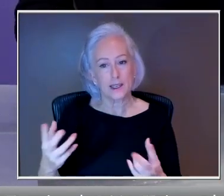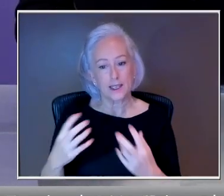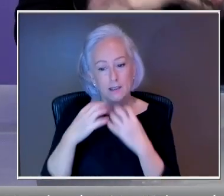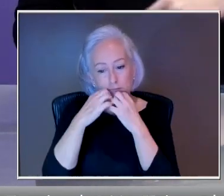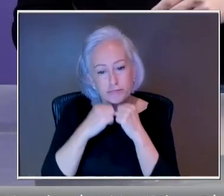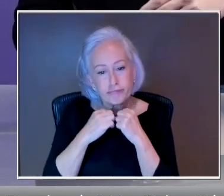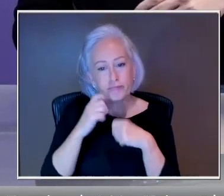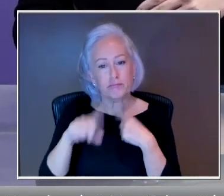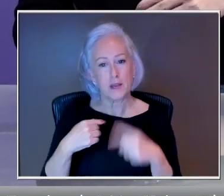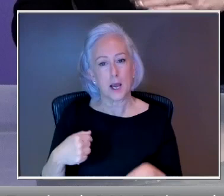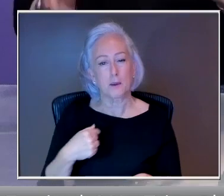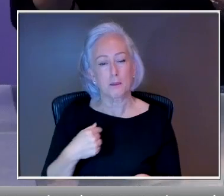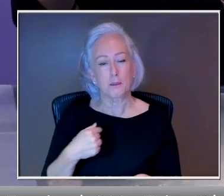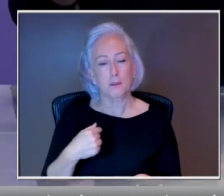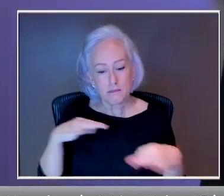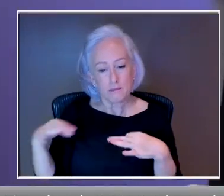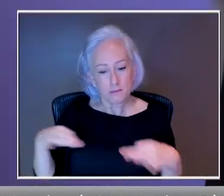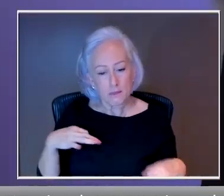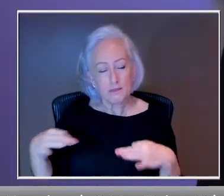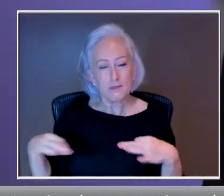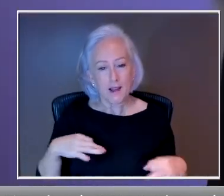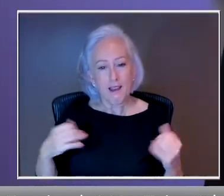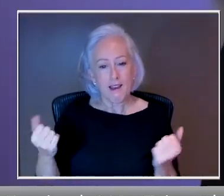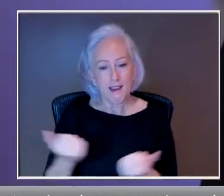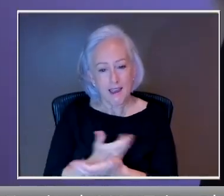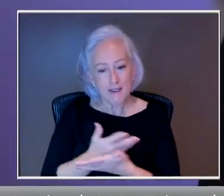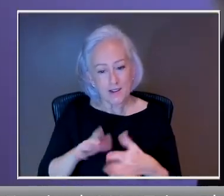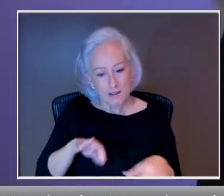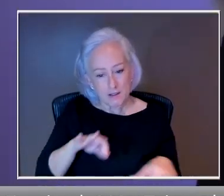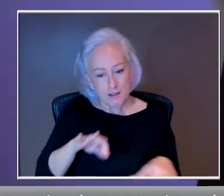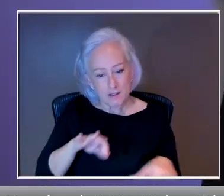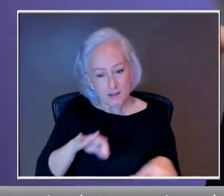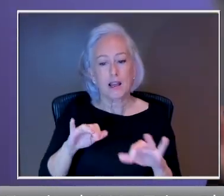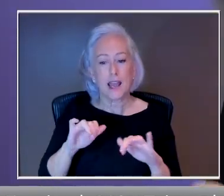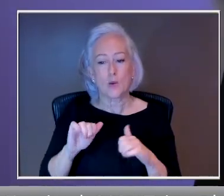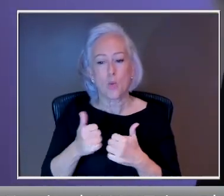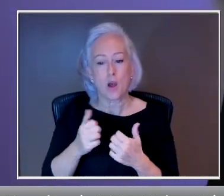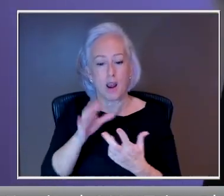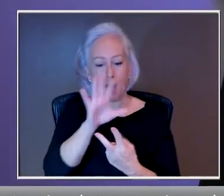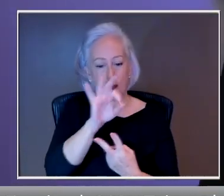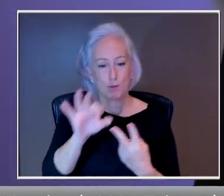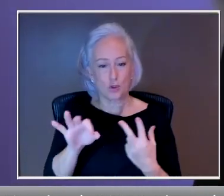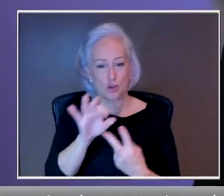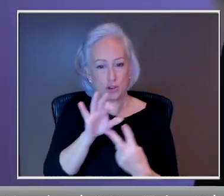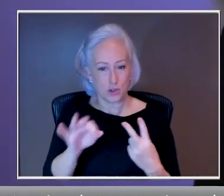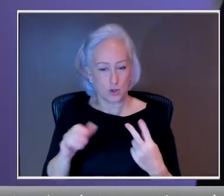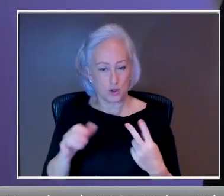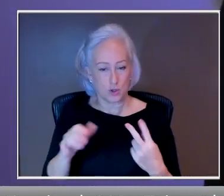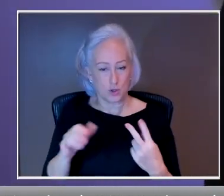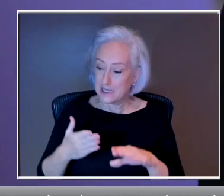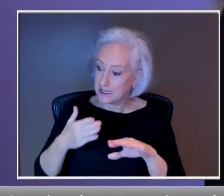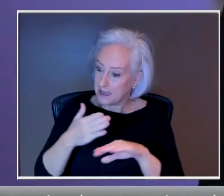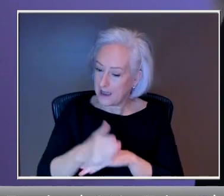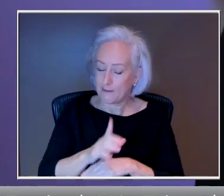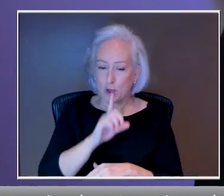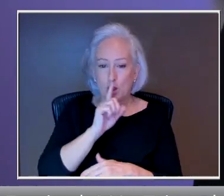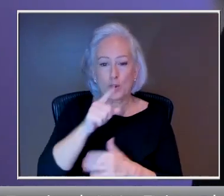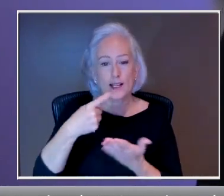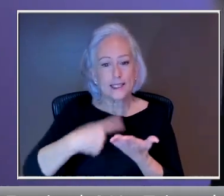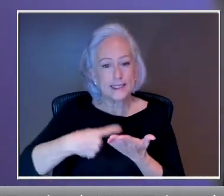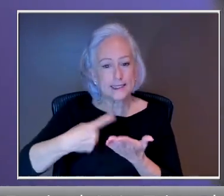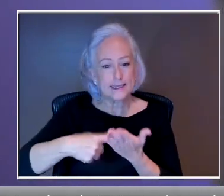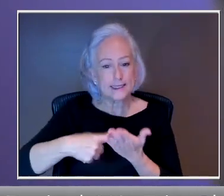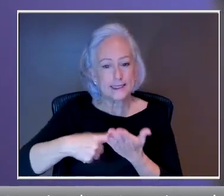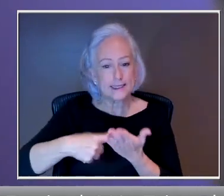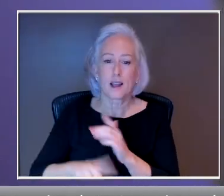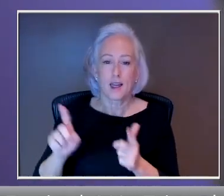explain everything that was going on and what routes we could take. And after discussing all of that, it really, that was